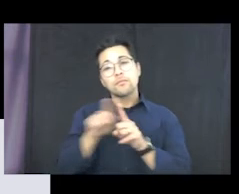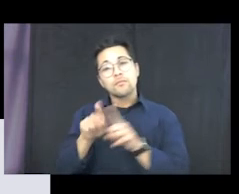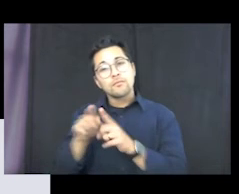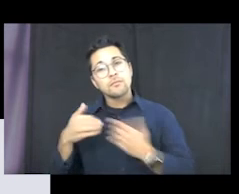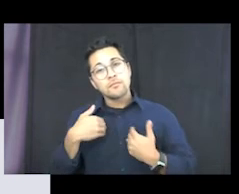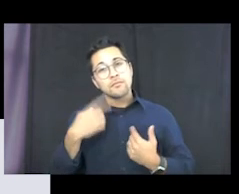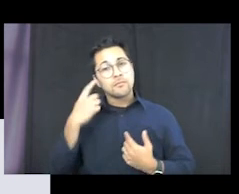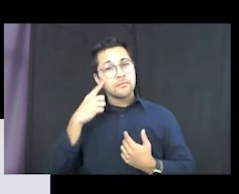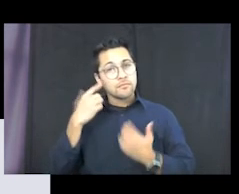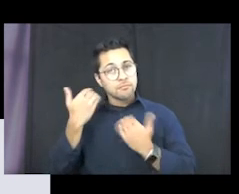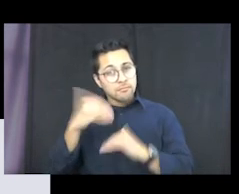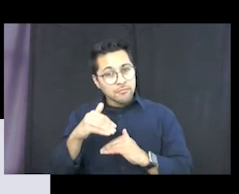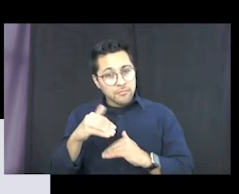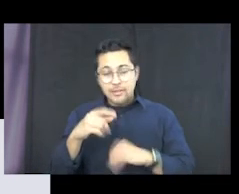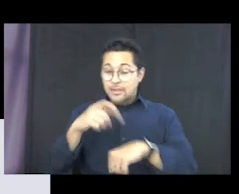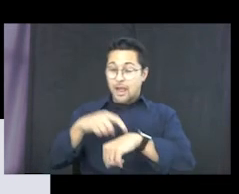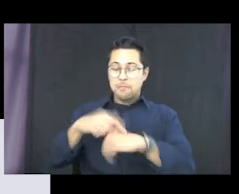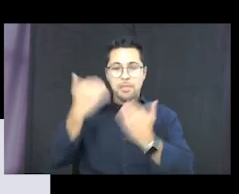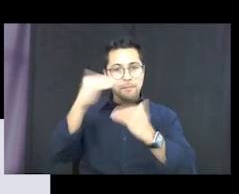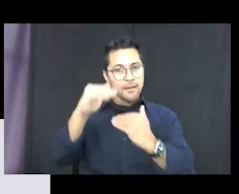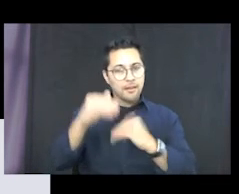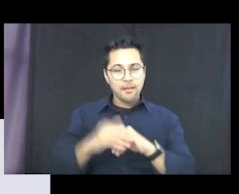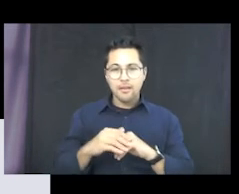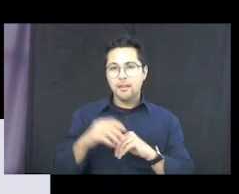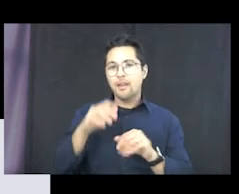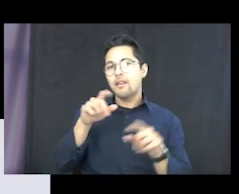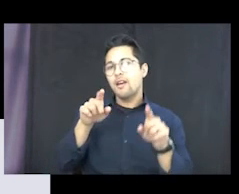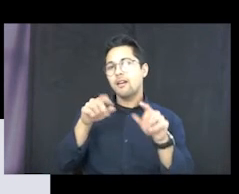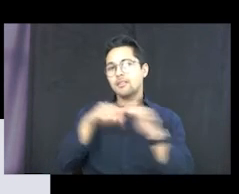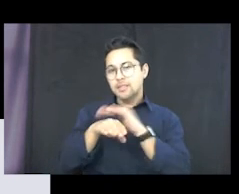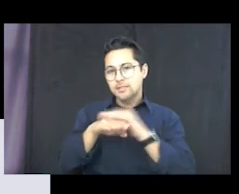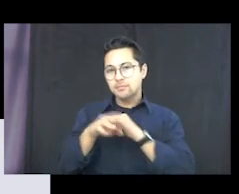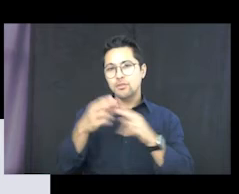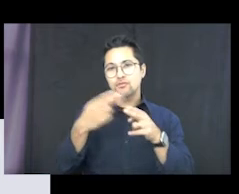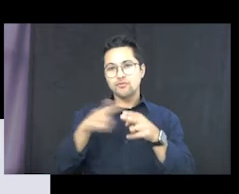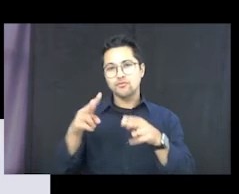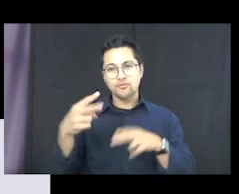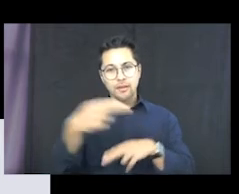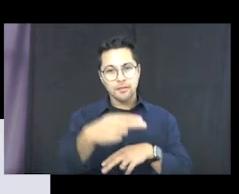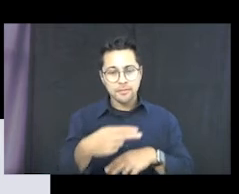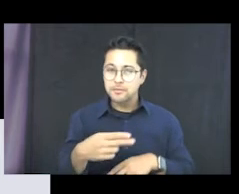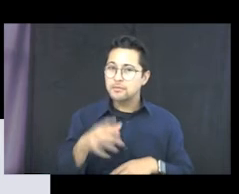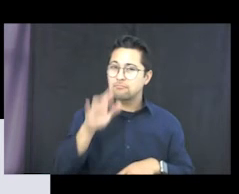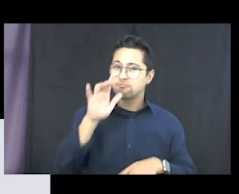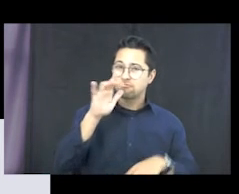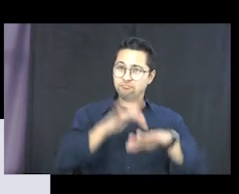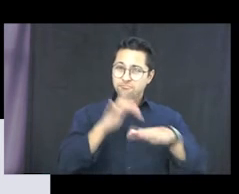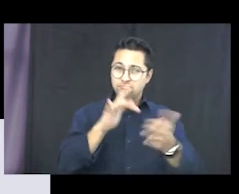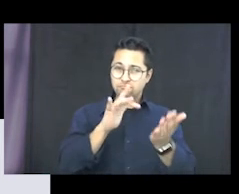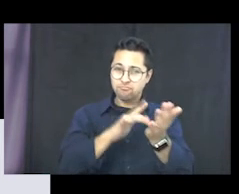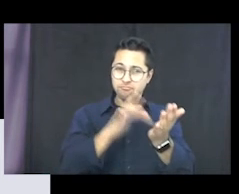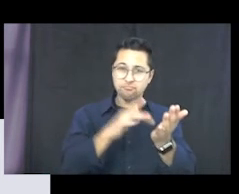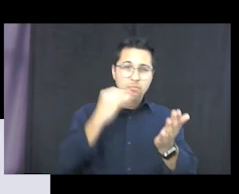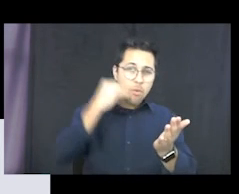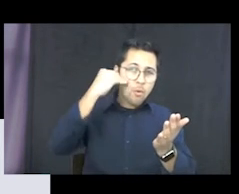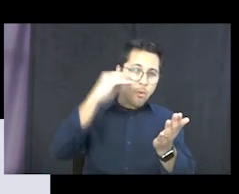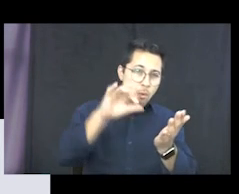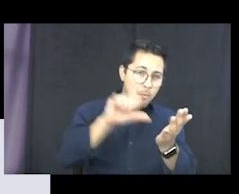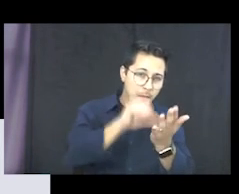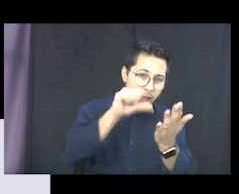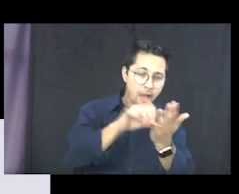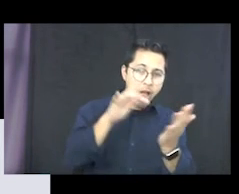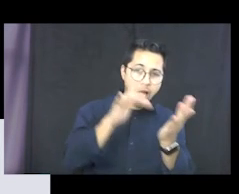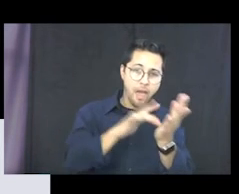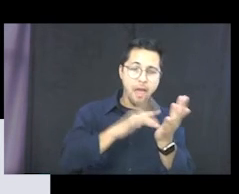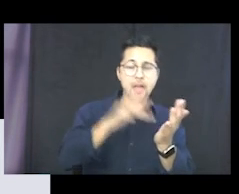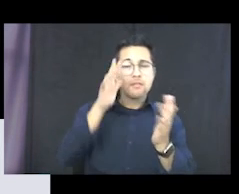in an accessibility shortcut. This allows you to triple click the home button during a guided access session to display